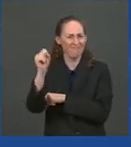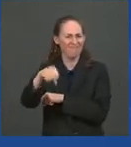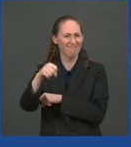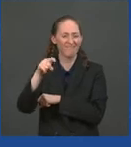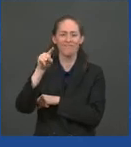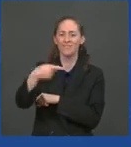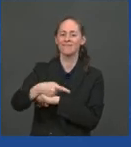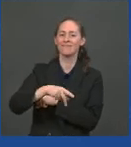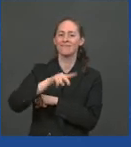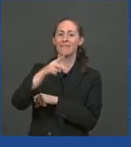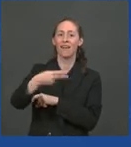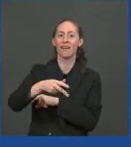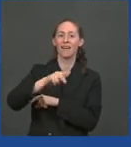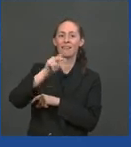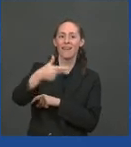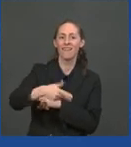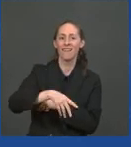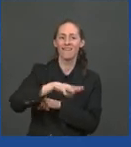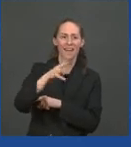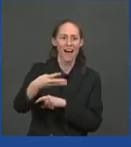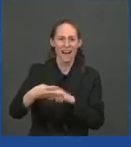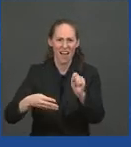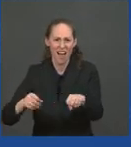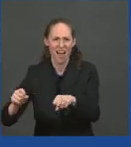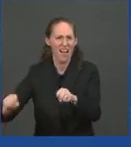then we'll do it here. I think that's a good idea. It is, isn't it?